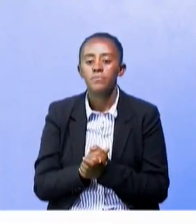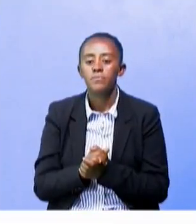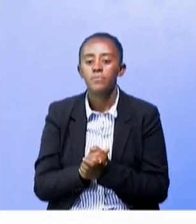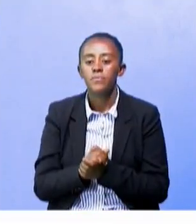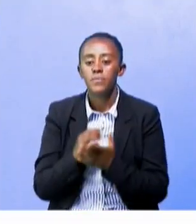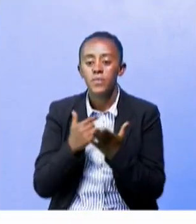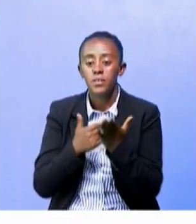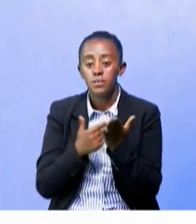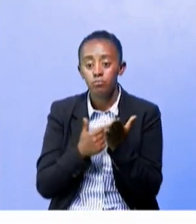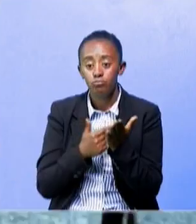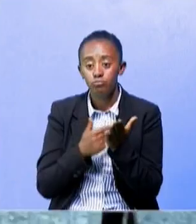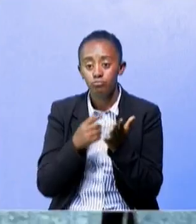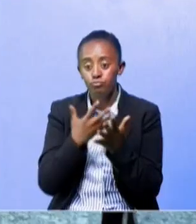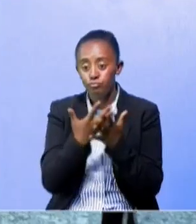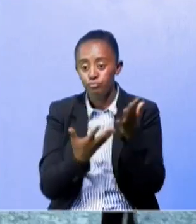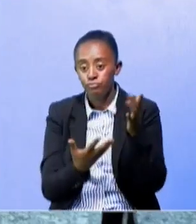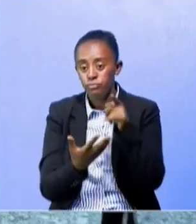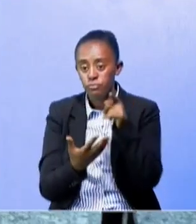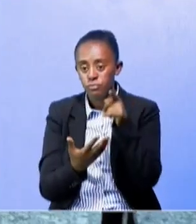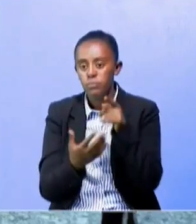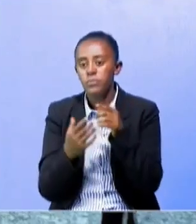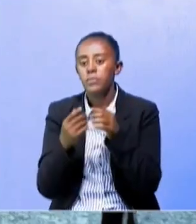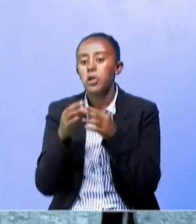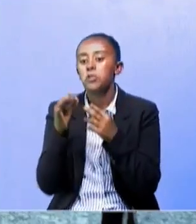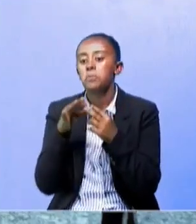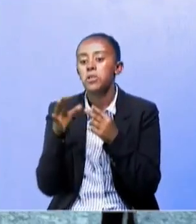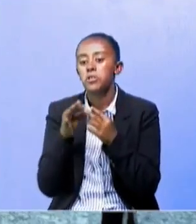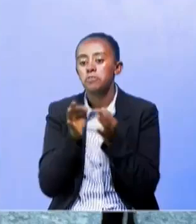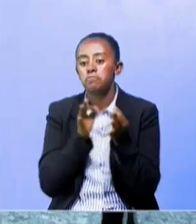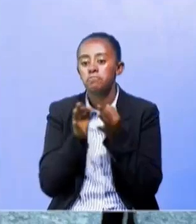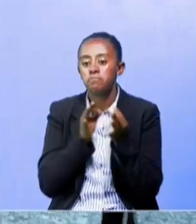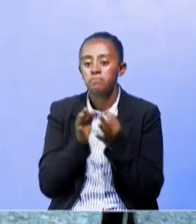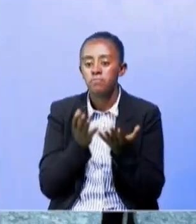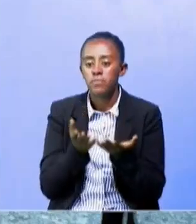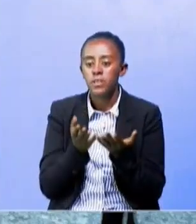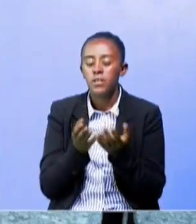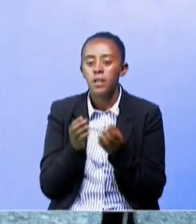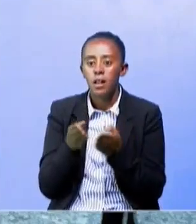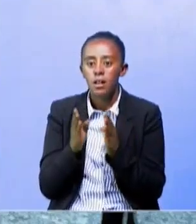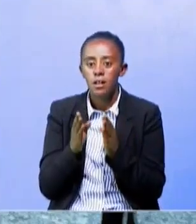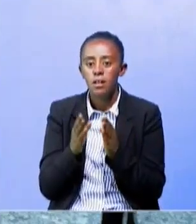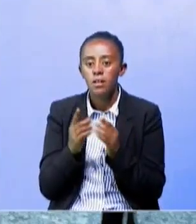These are sample expressions. Let me try to give you.